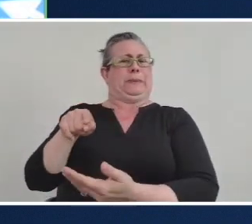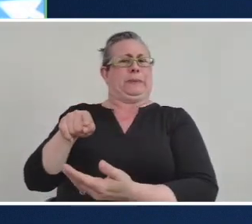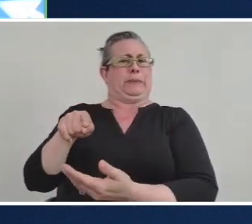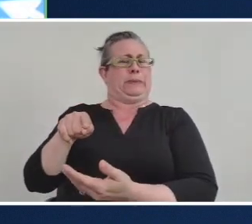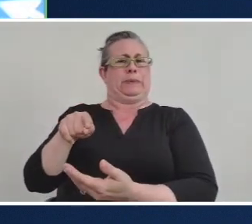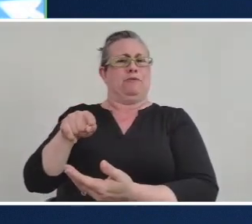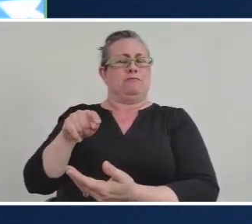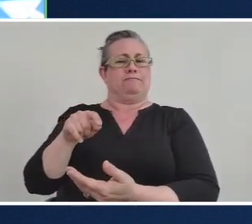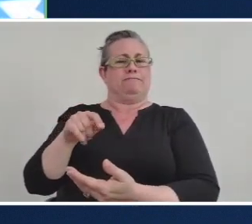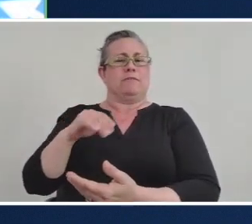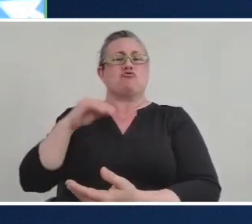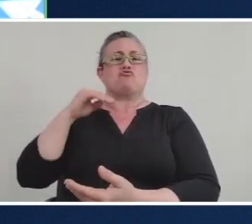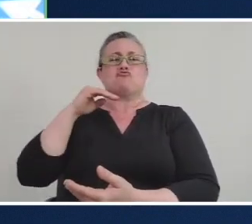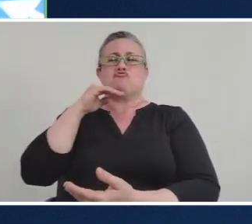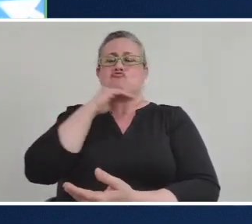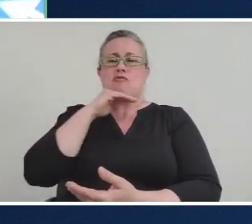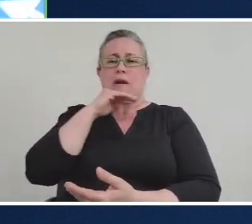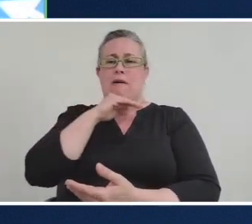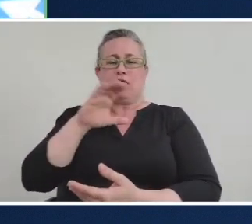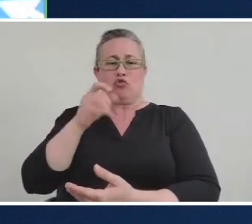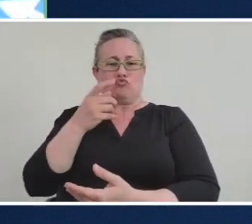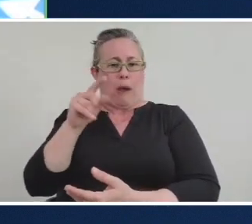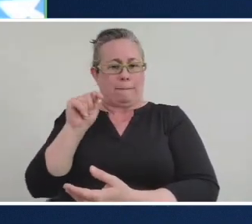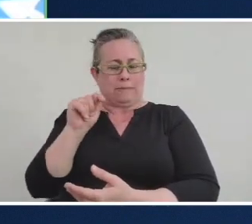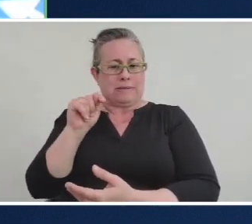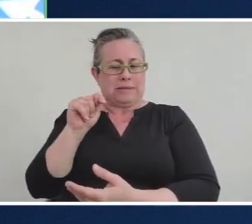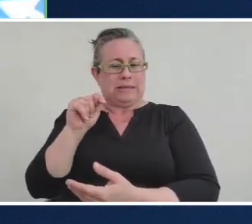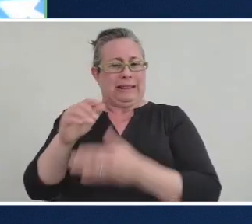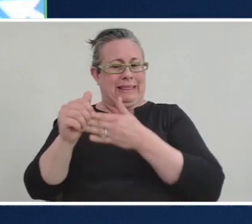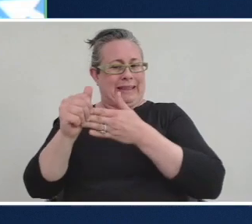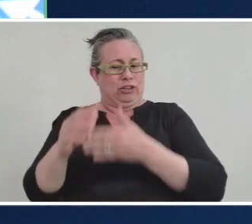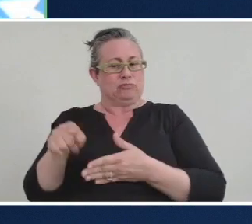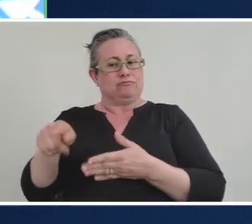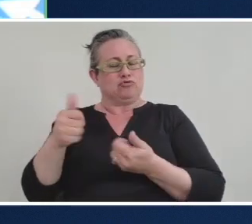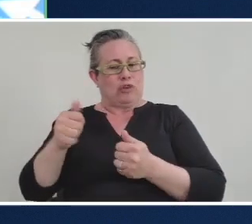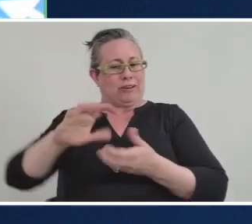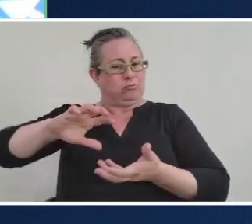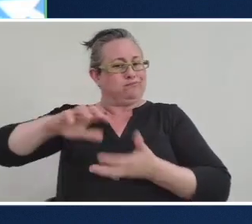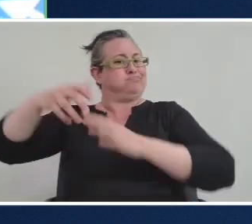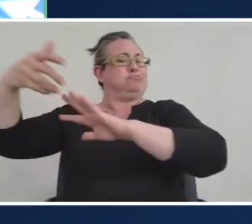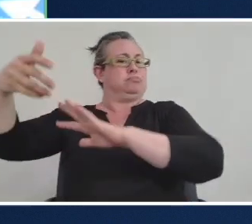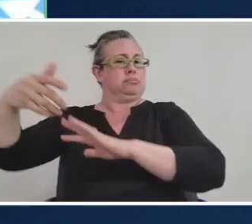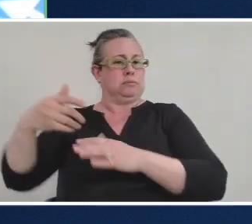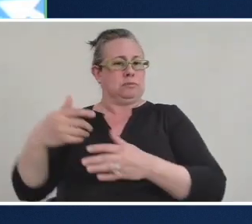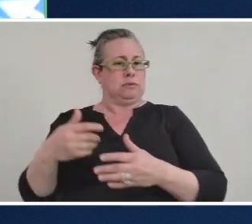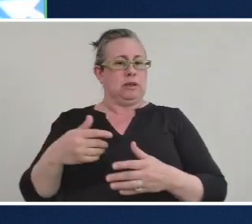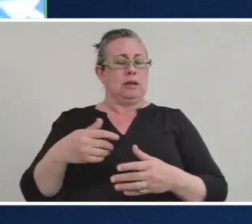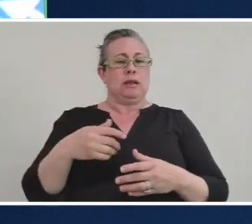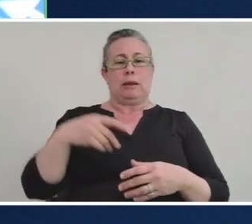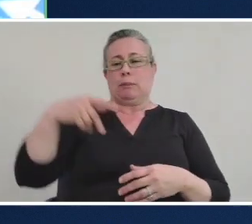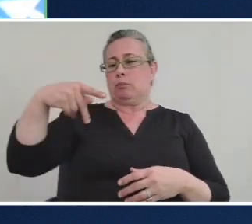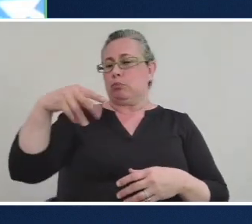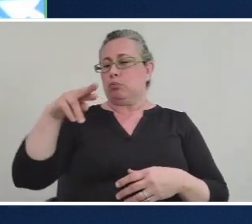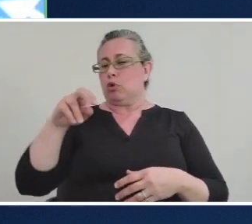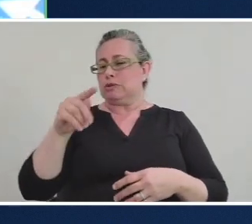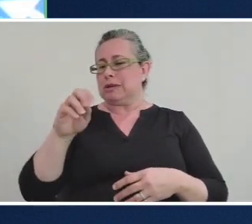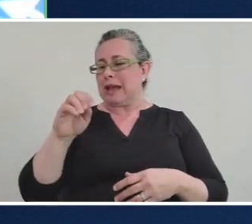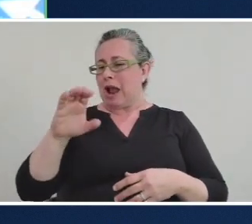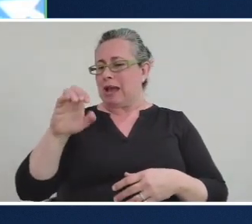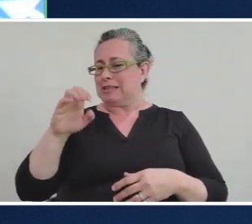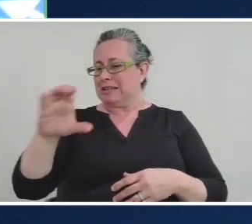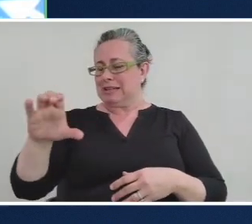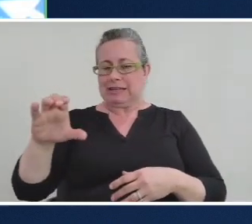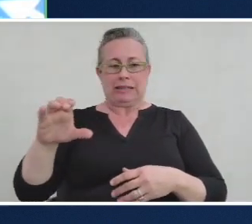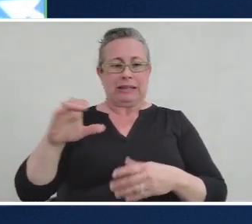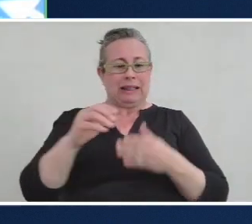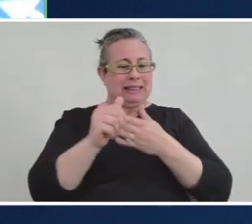trying to undermine the election and to favor kleptocratic leaders, kleptocratic politicians, and